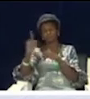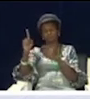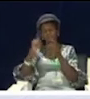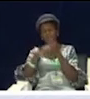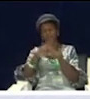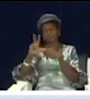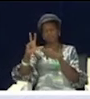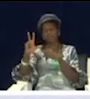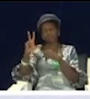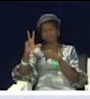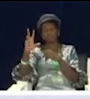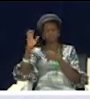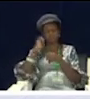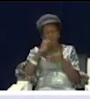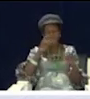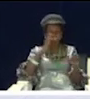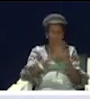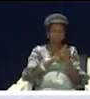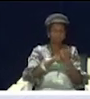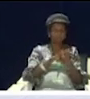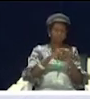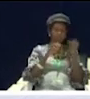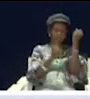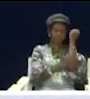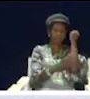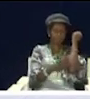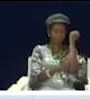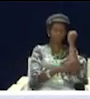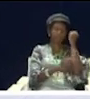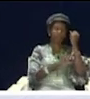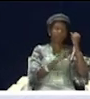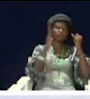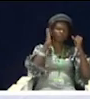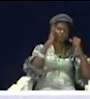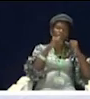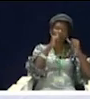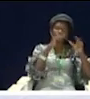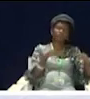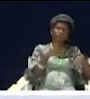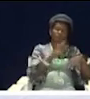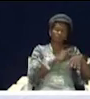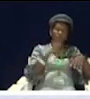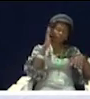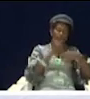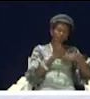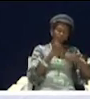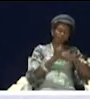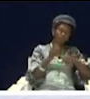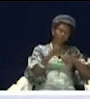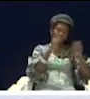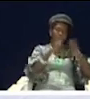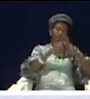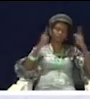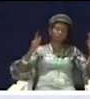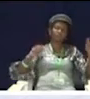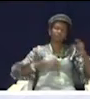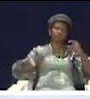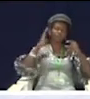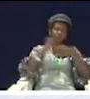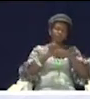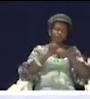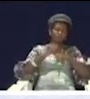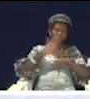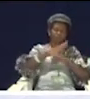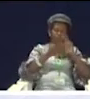he promised Abraham, I'm going to bless you. I'm going to make you great. I'll make your name